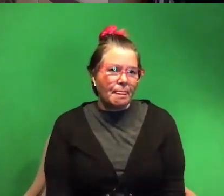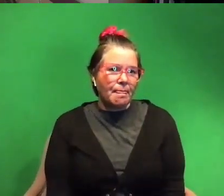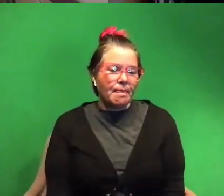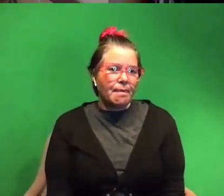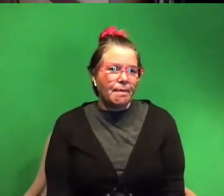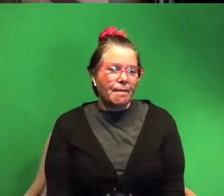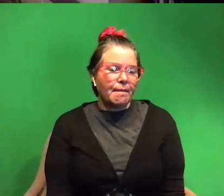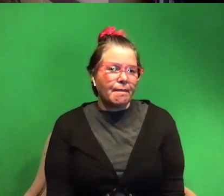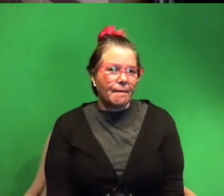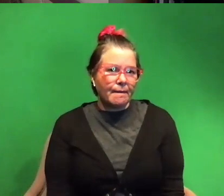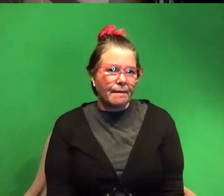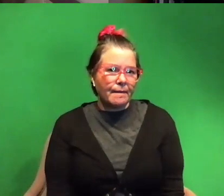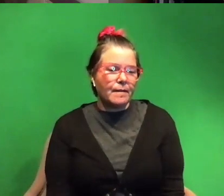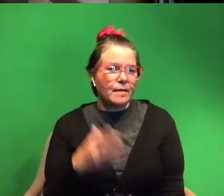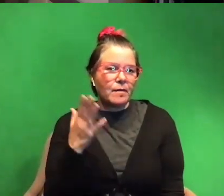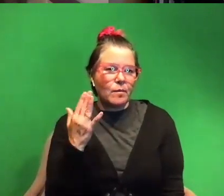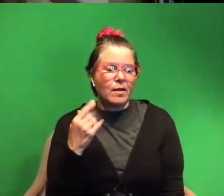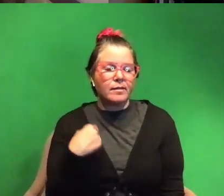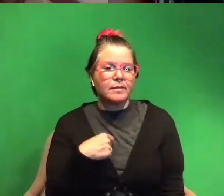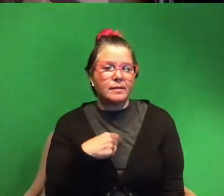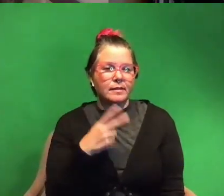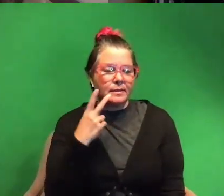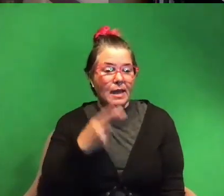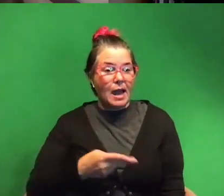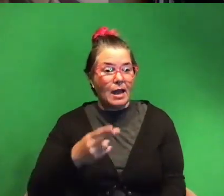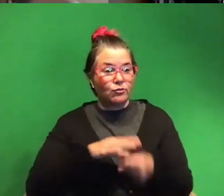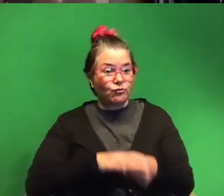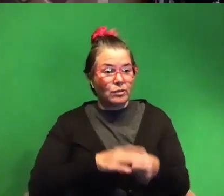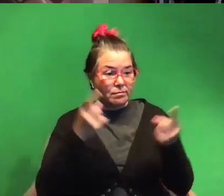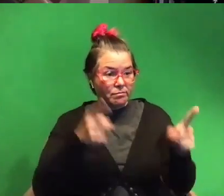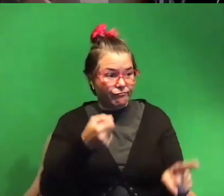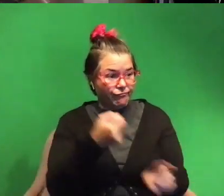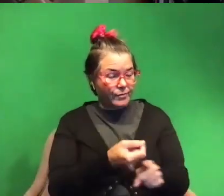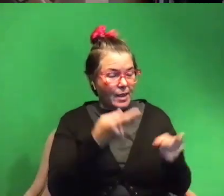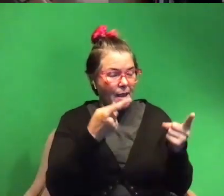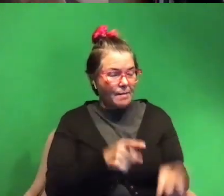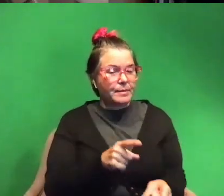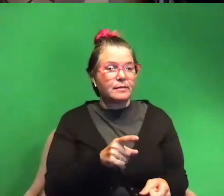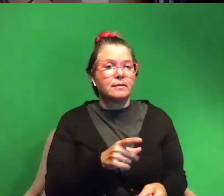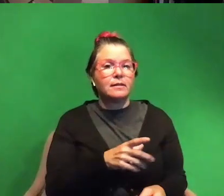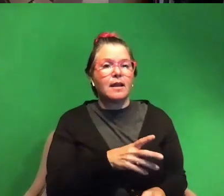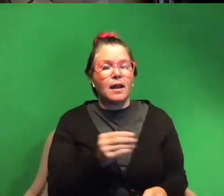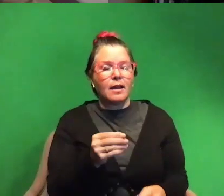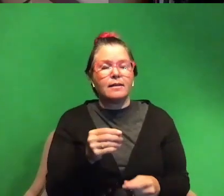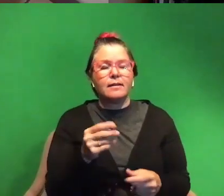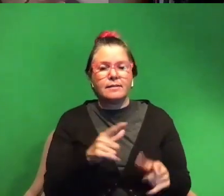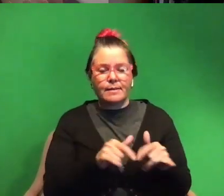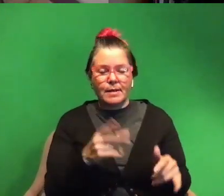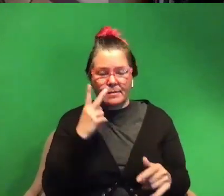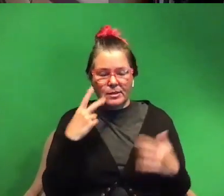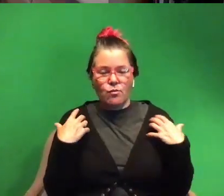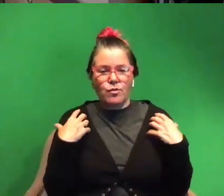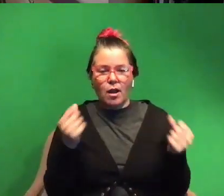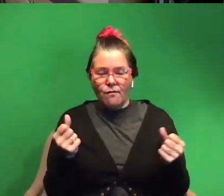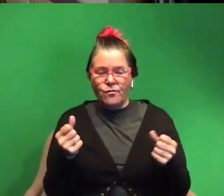see these really high stress events, and we can also see some events of recovery in between them.